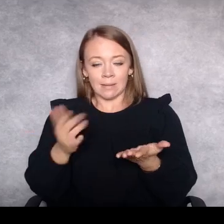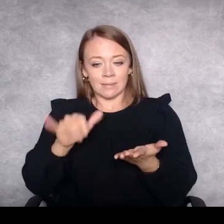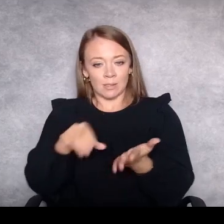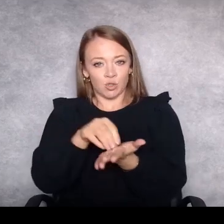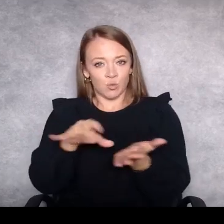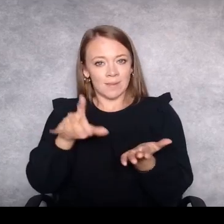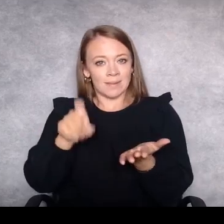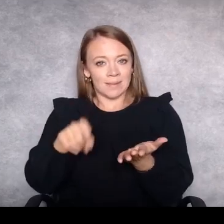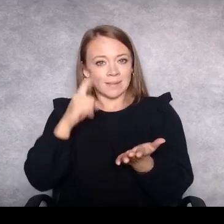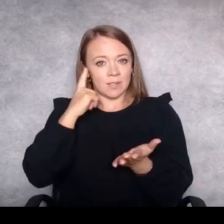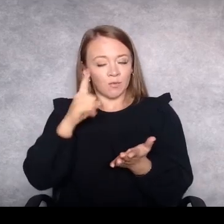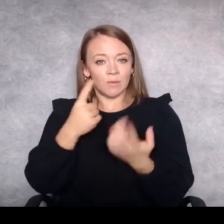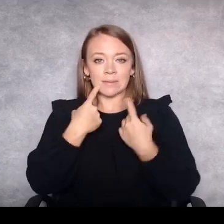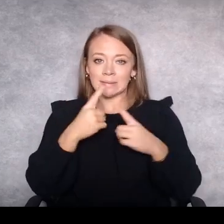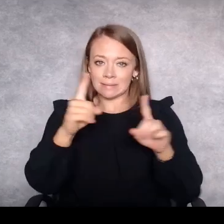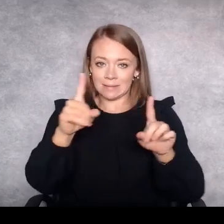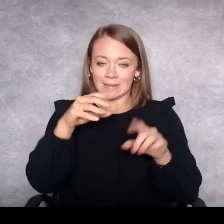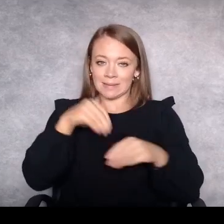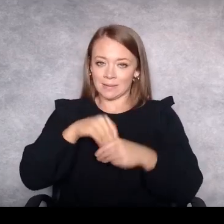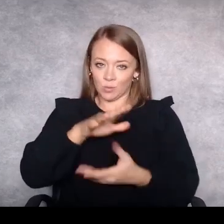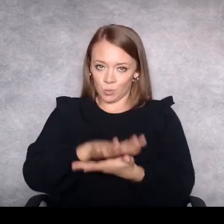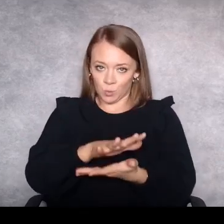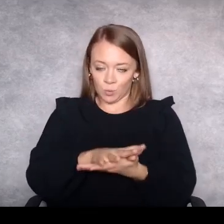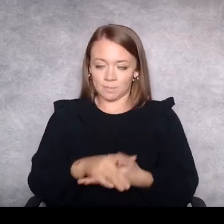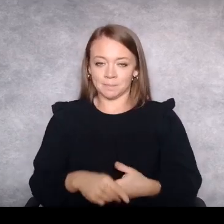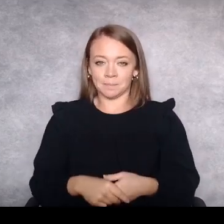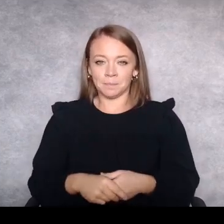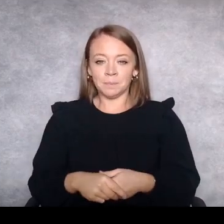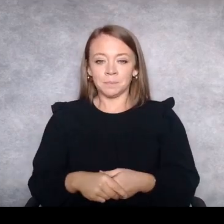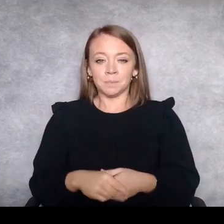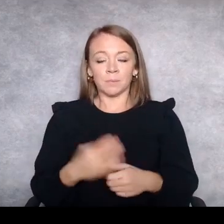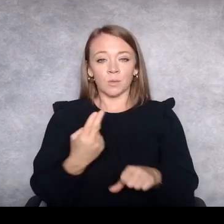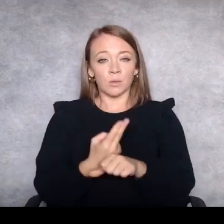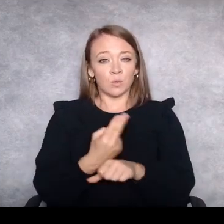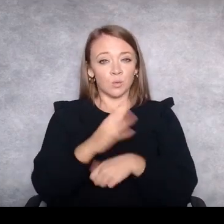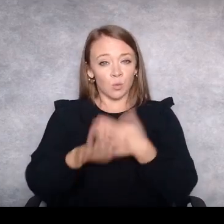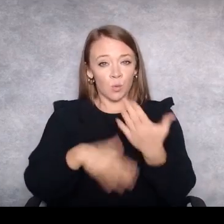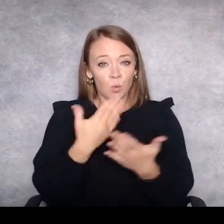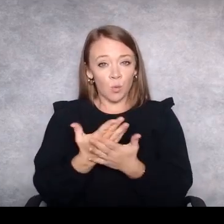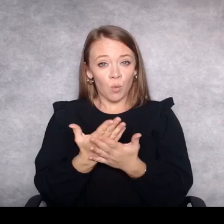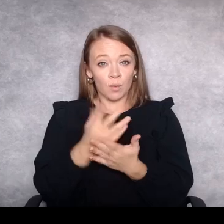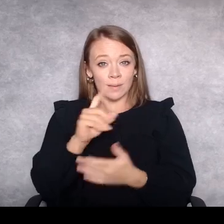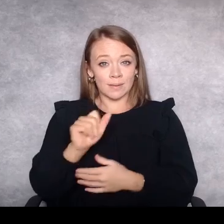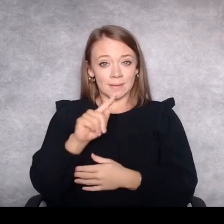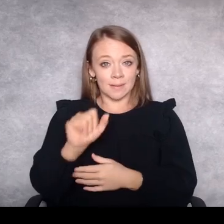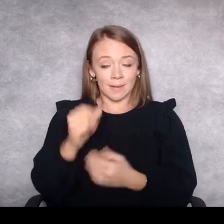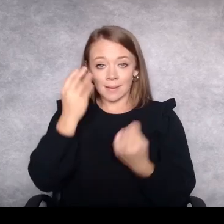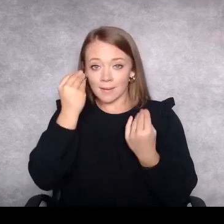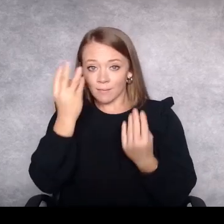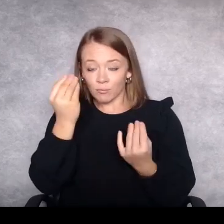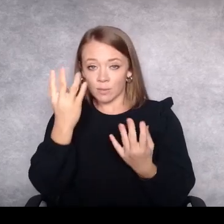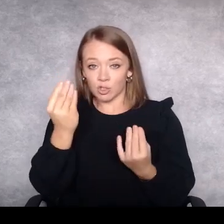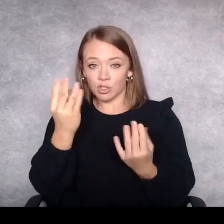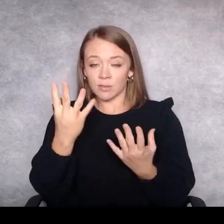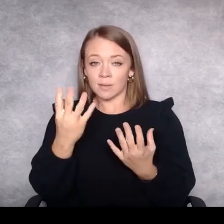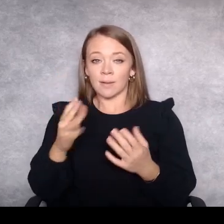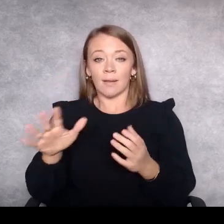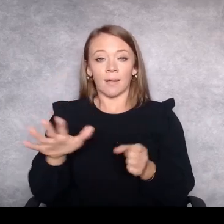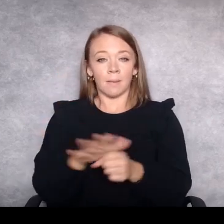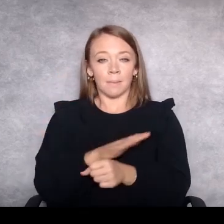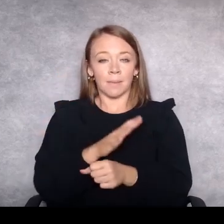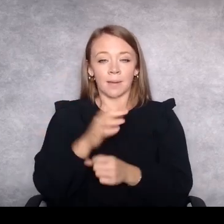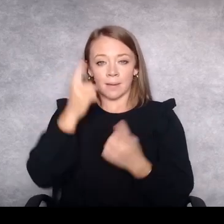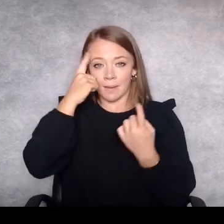access in order to be successful within their school-wide environment. Using all pieces of data and information,